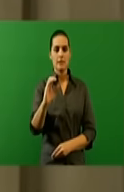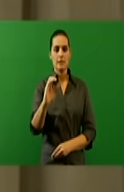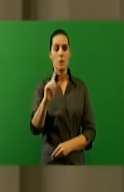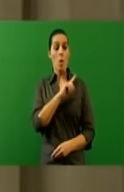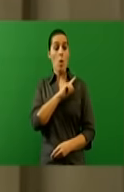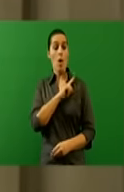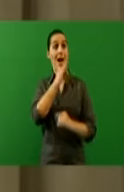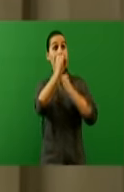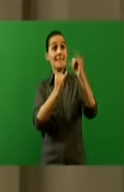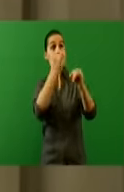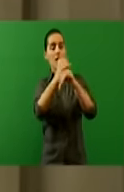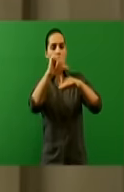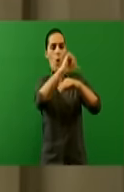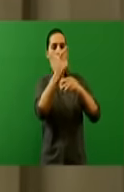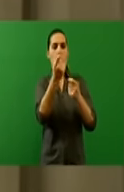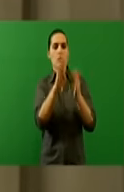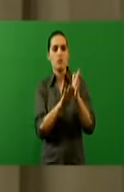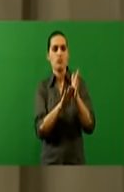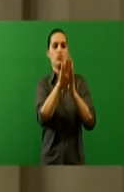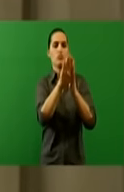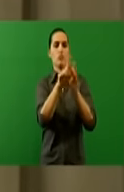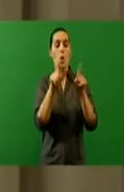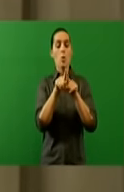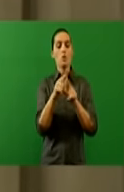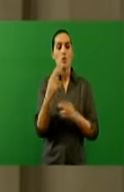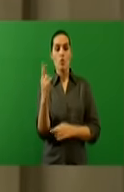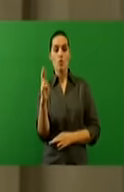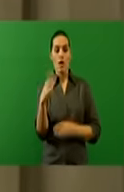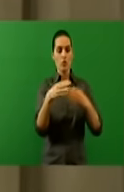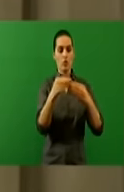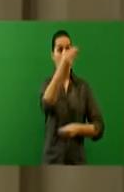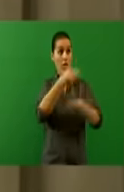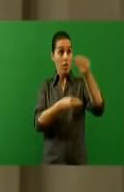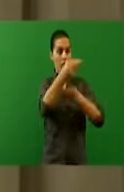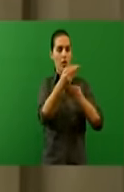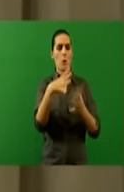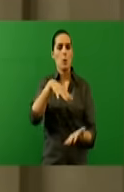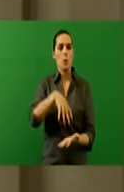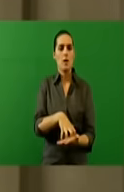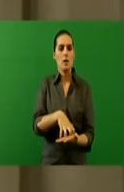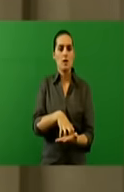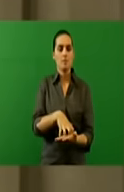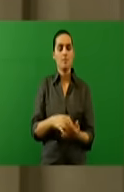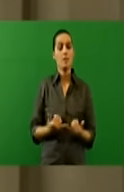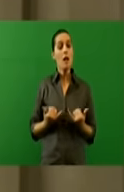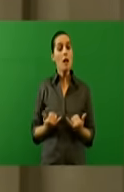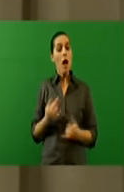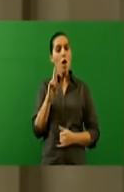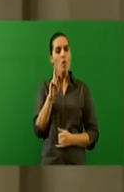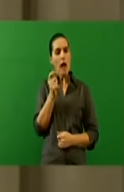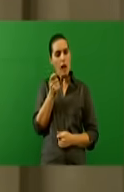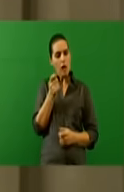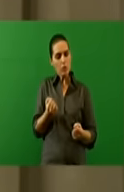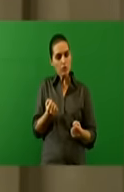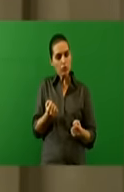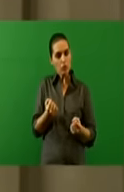prices. However, the recent appreciation of the rand, coupled with a lower average oil price, has